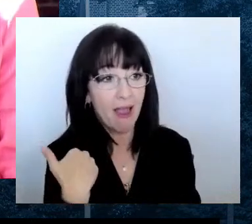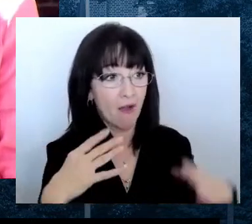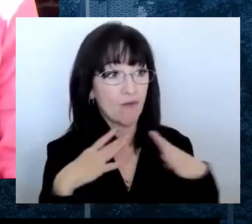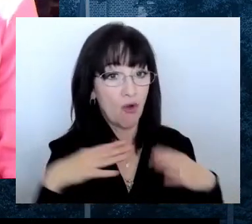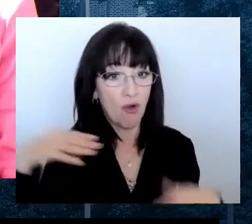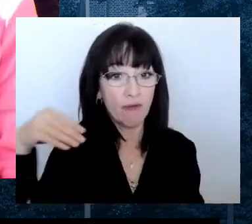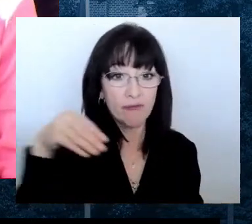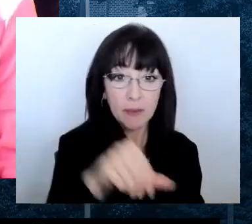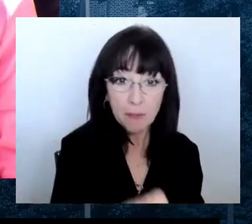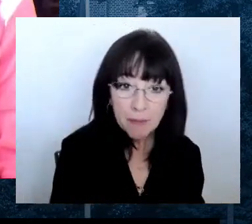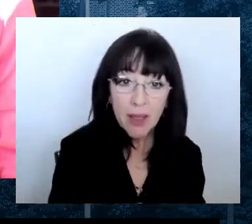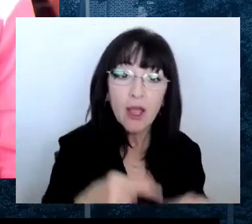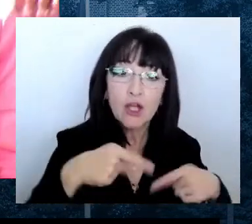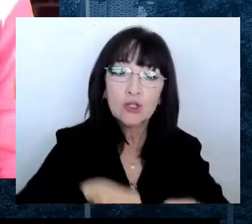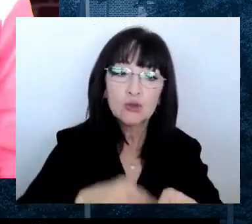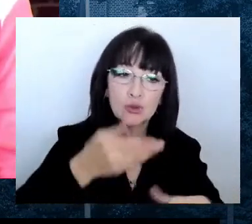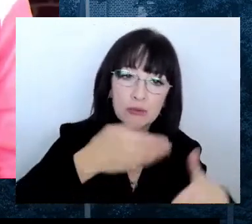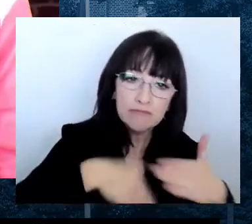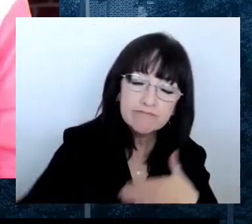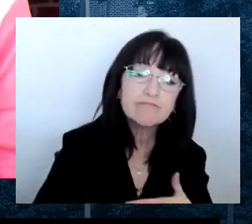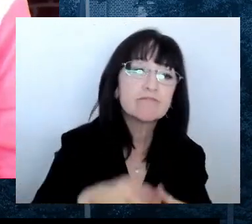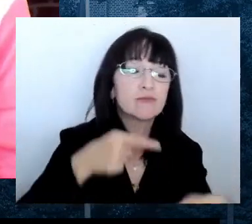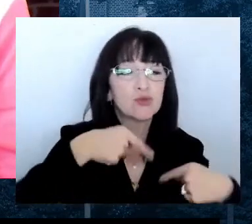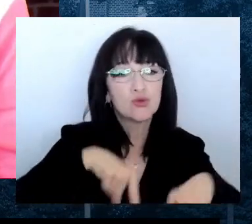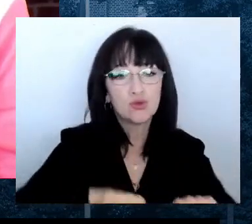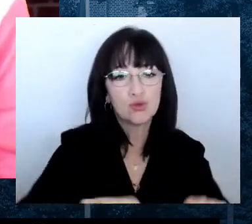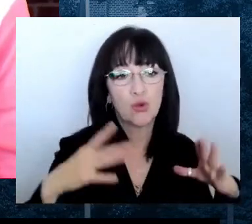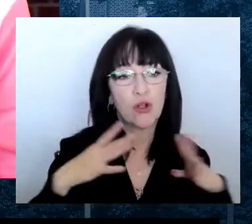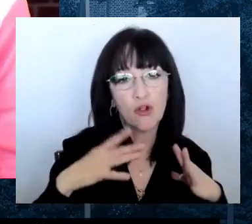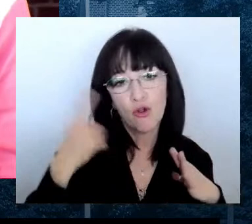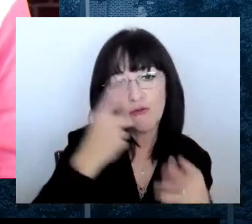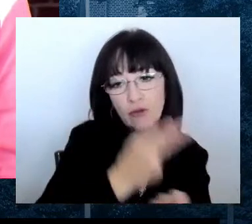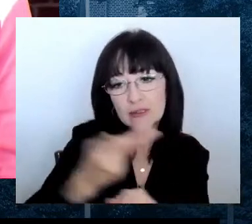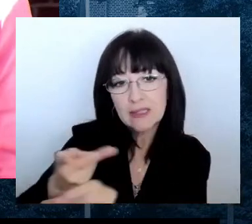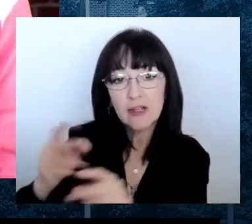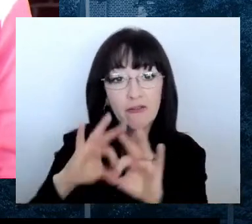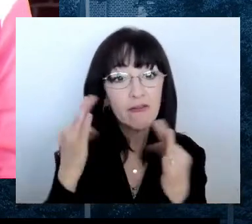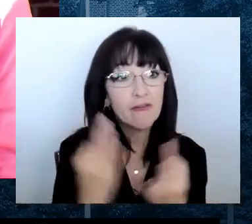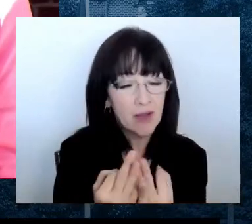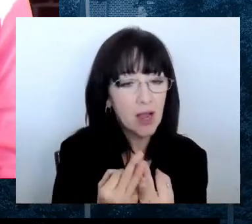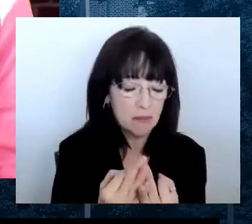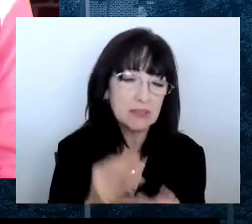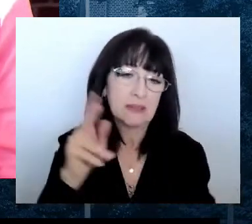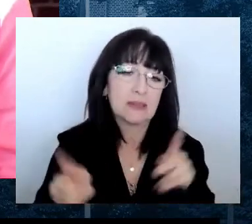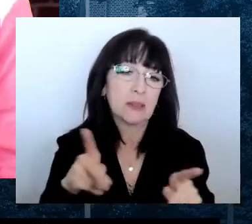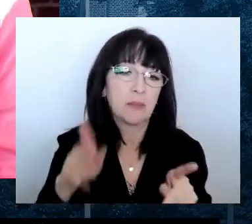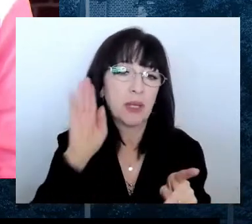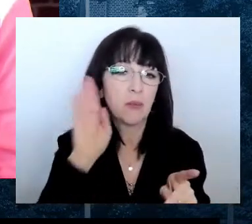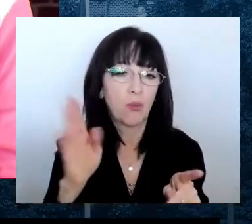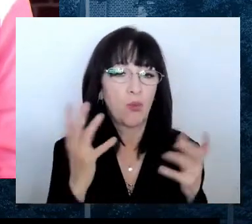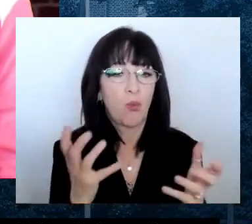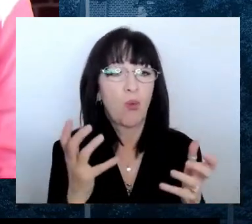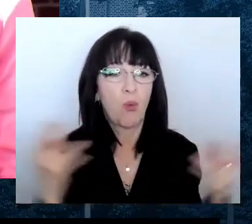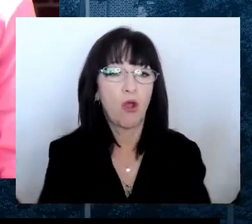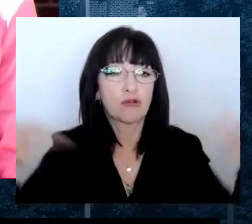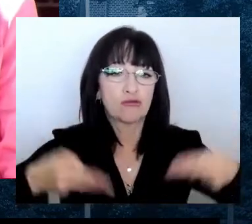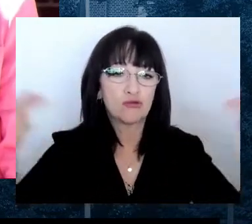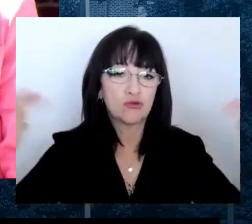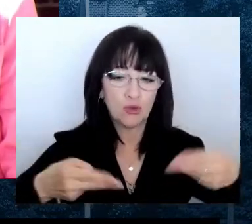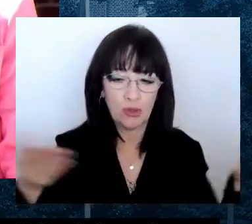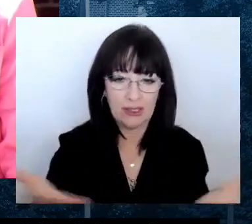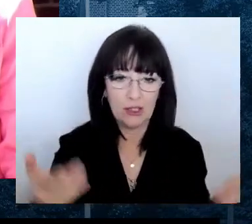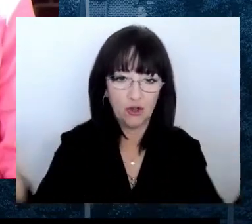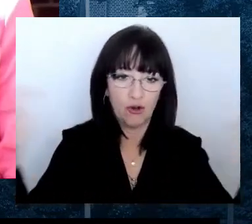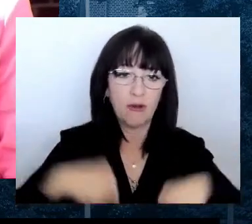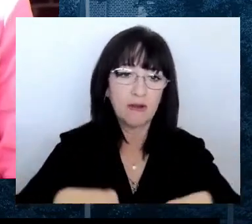access more broader and more equitable, and ensuring we have the workforce to meet the healthcare needs of Delawareans for years to come.